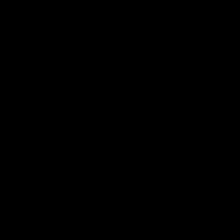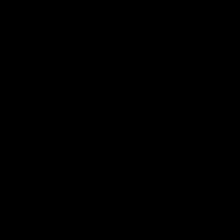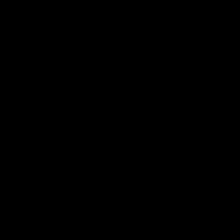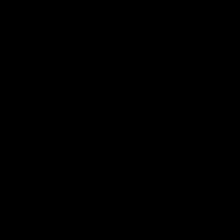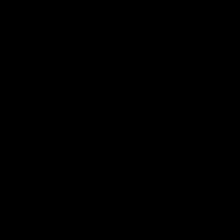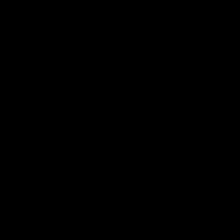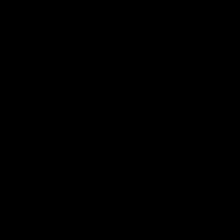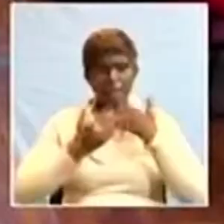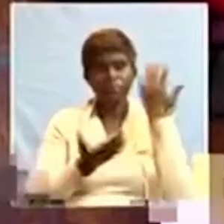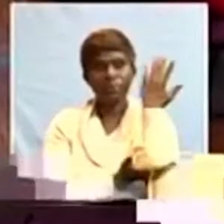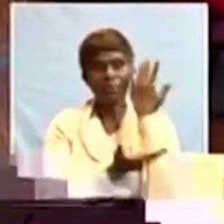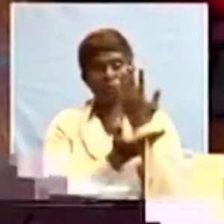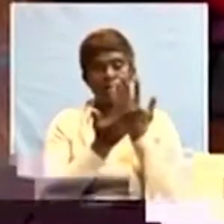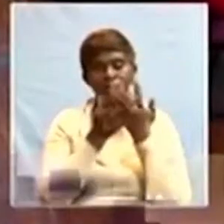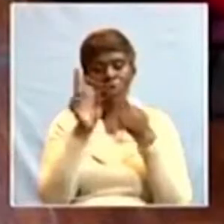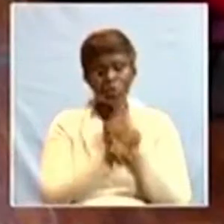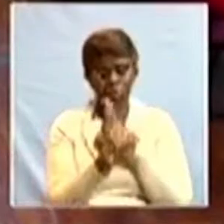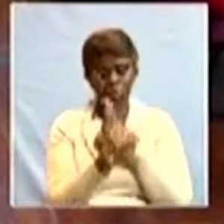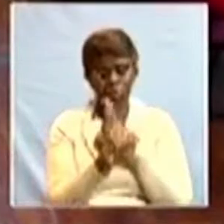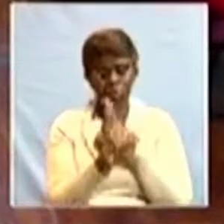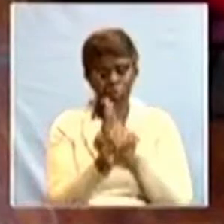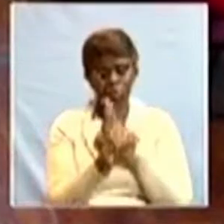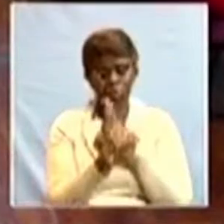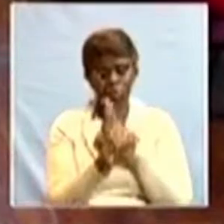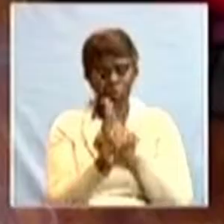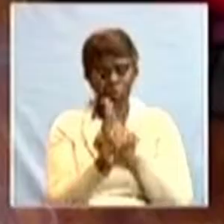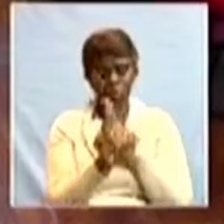to improve the consumption on the